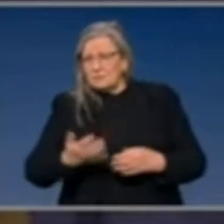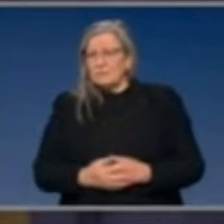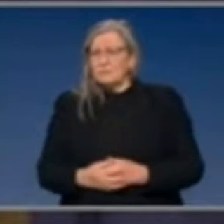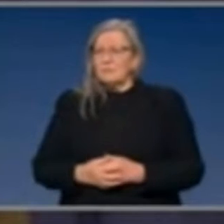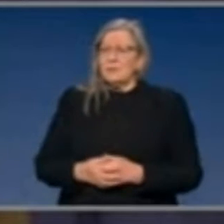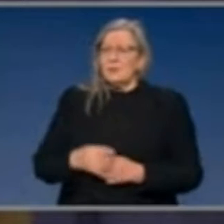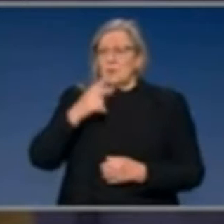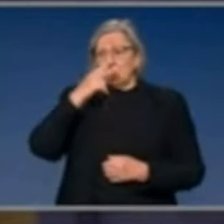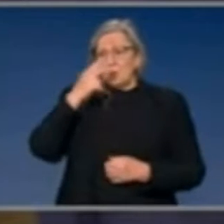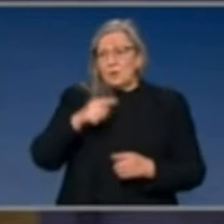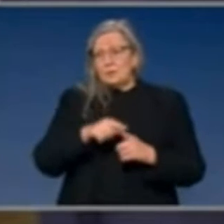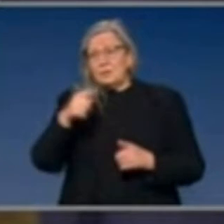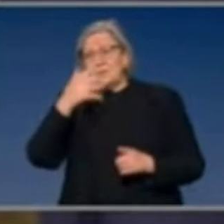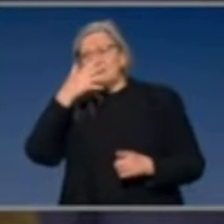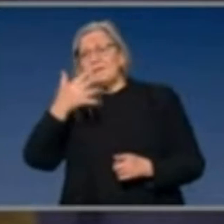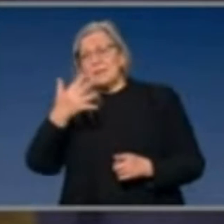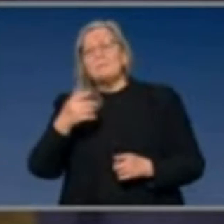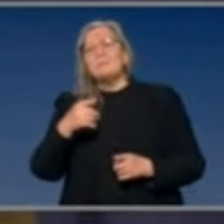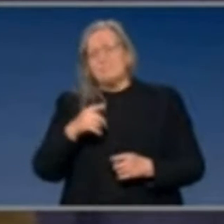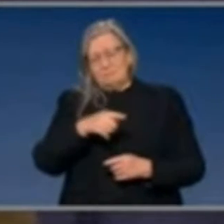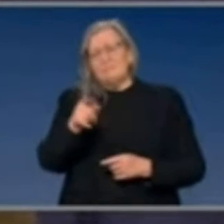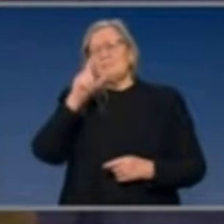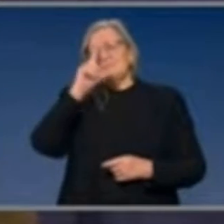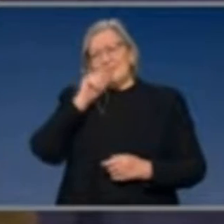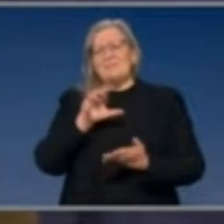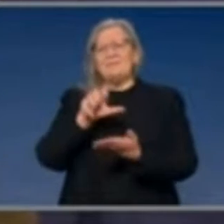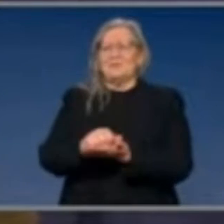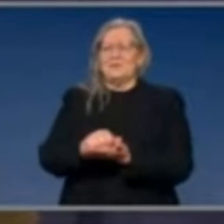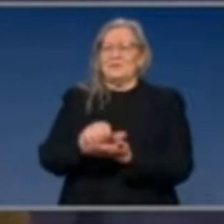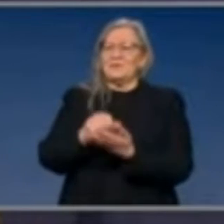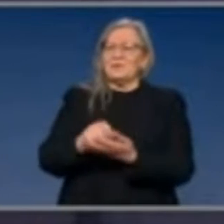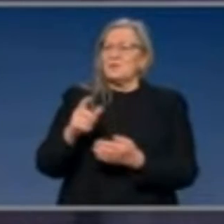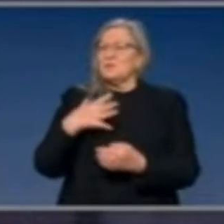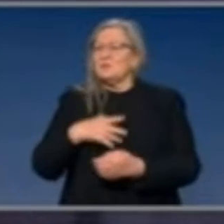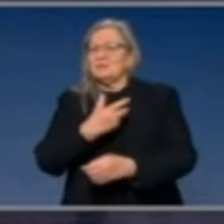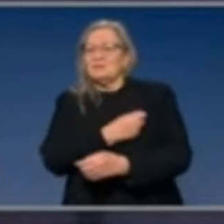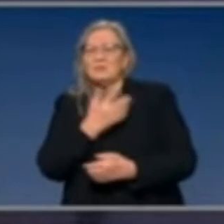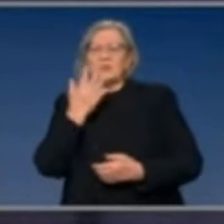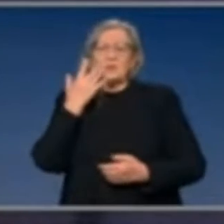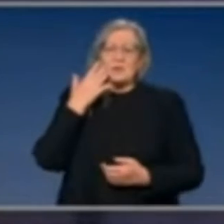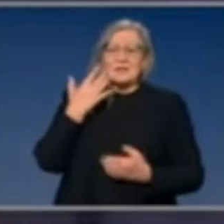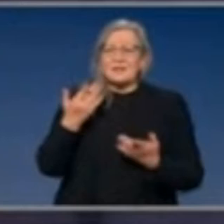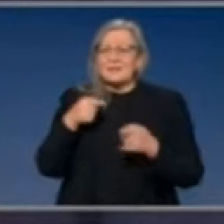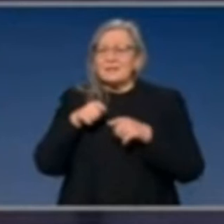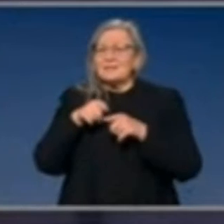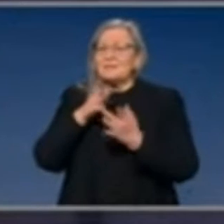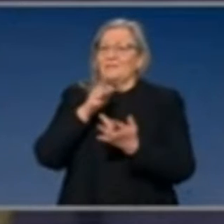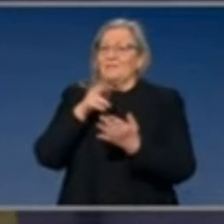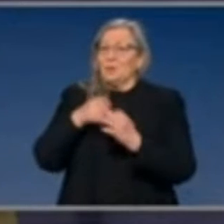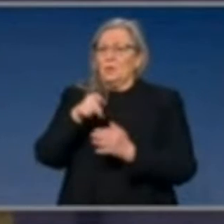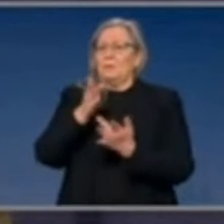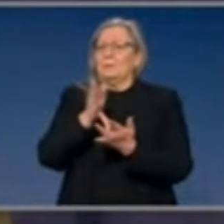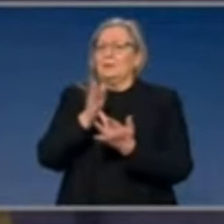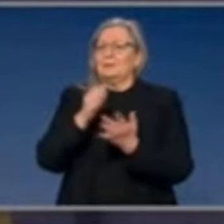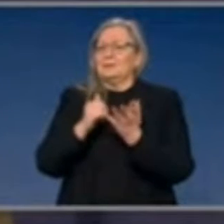to 15-year-olds now will broadly be able to make bookings from the middle of next month. I encourage everybody